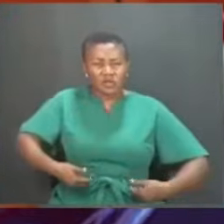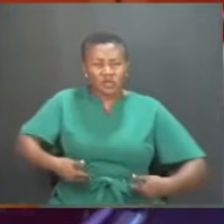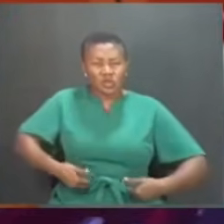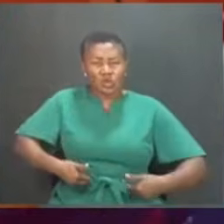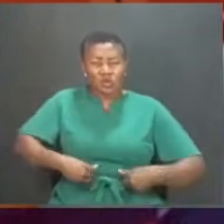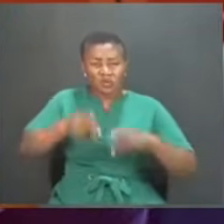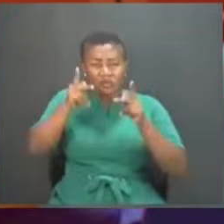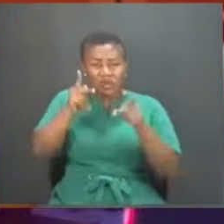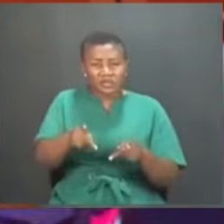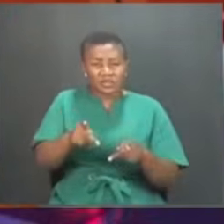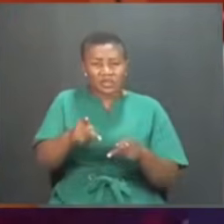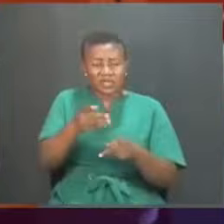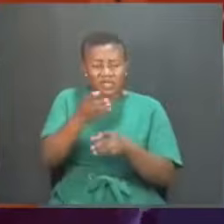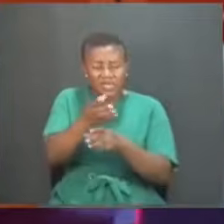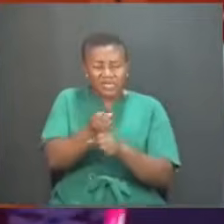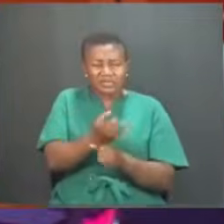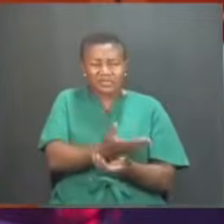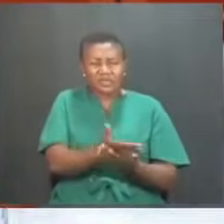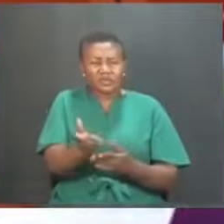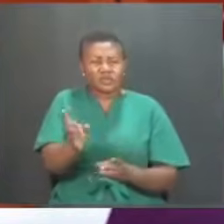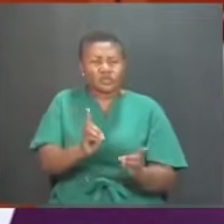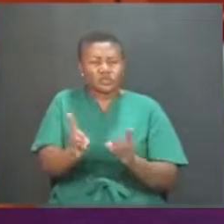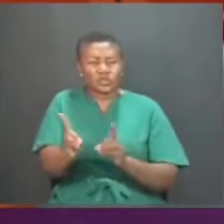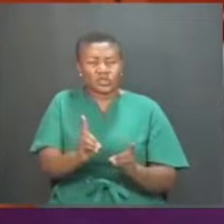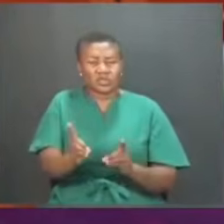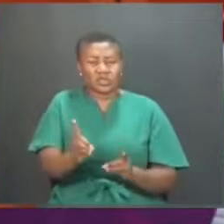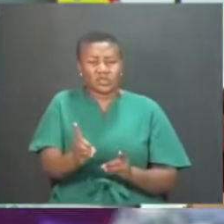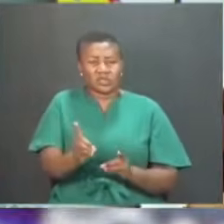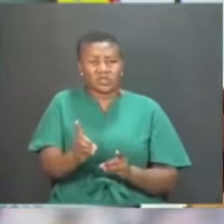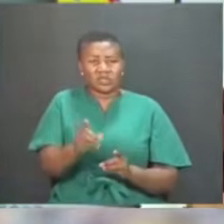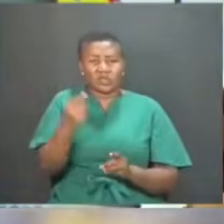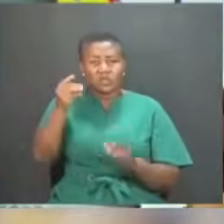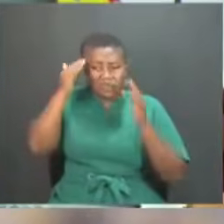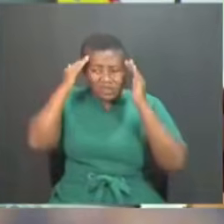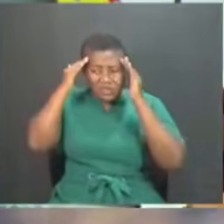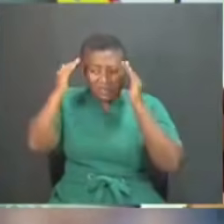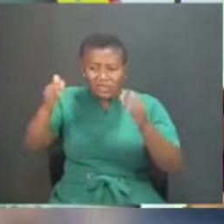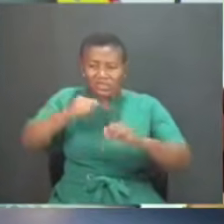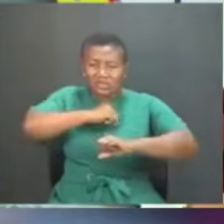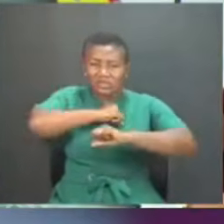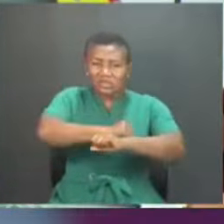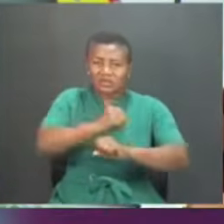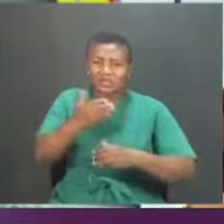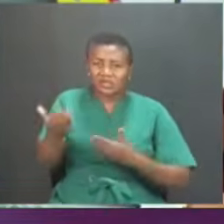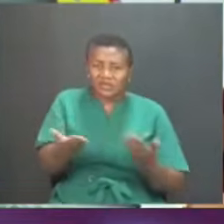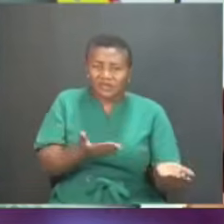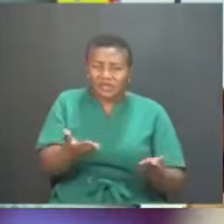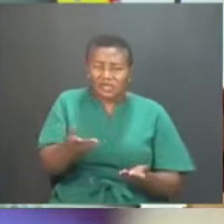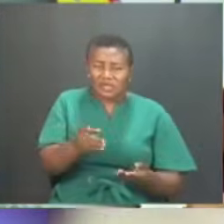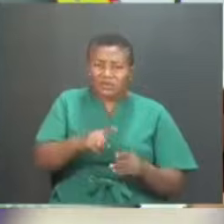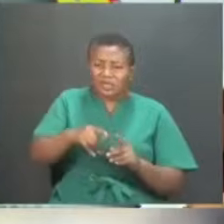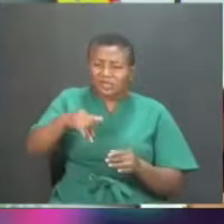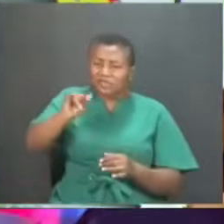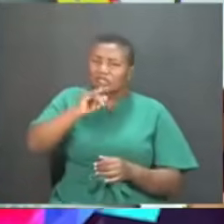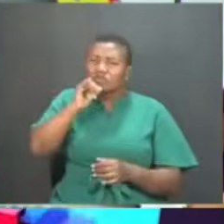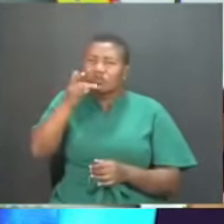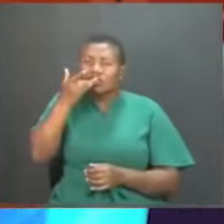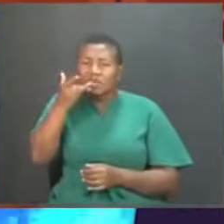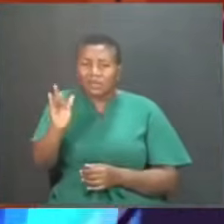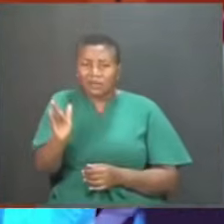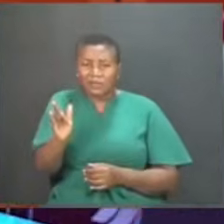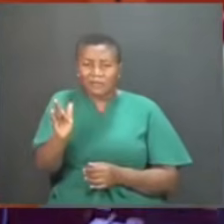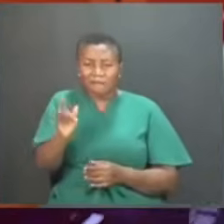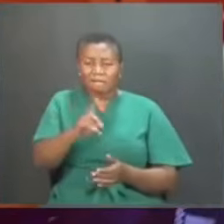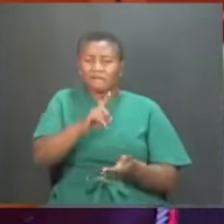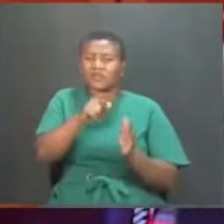occupied, and always looking at one side, military, police, whatever, and they're also not getting their jobs in those places, Mr. Speaker, this